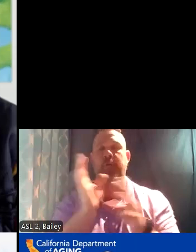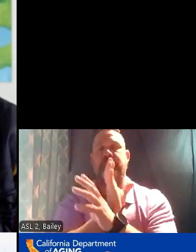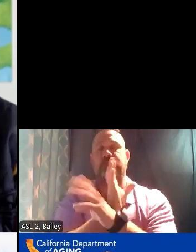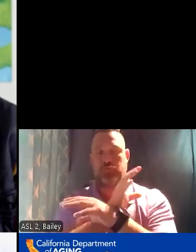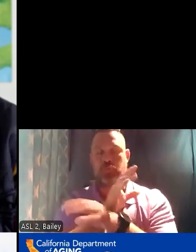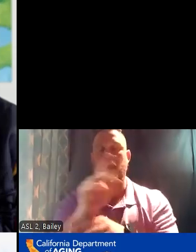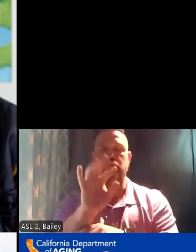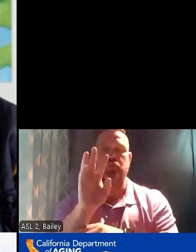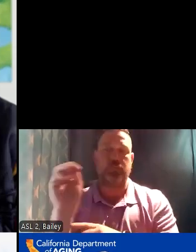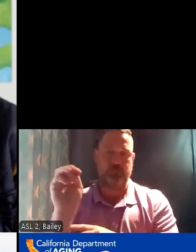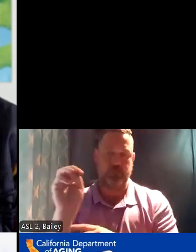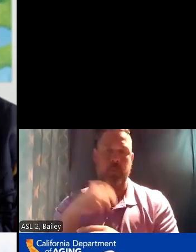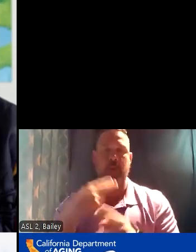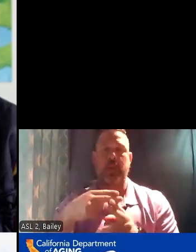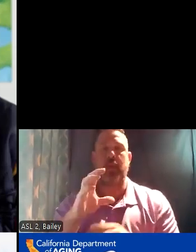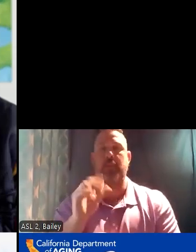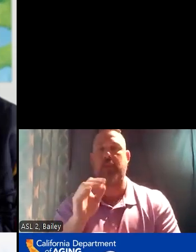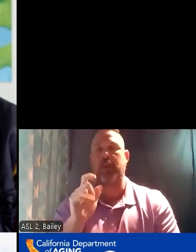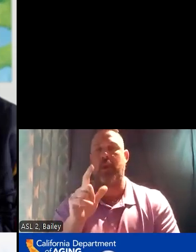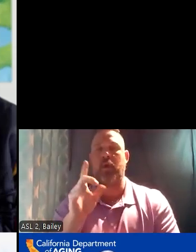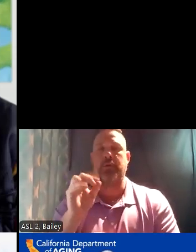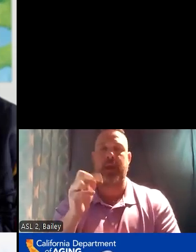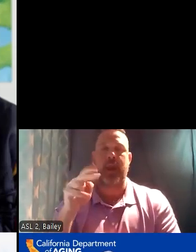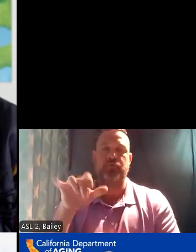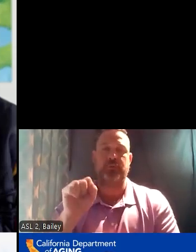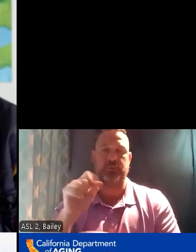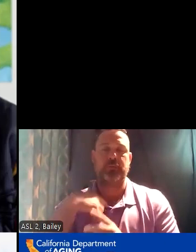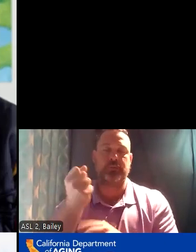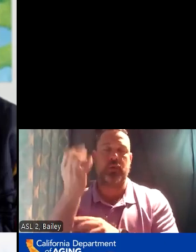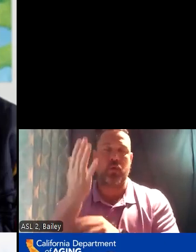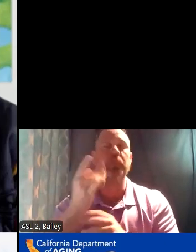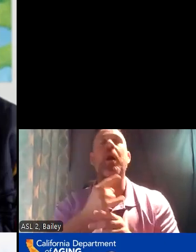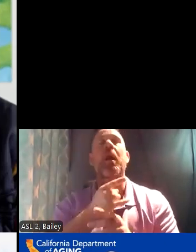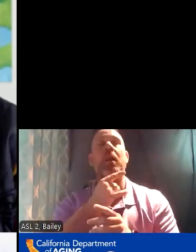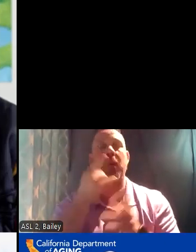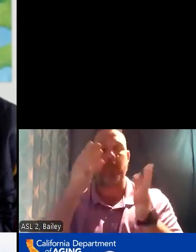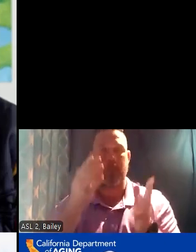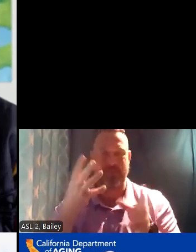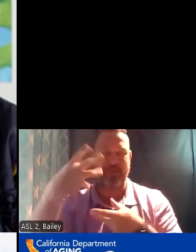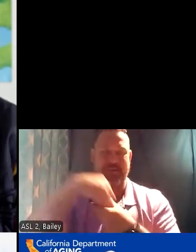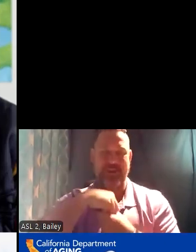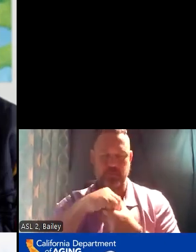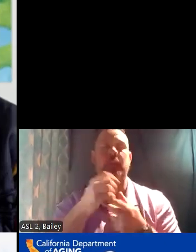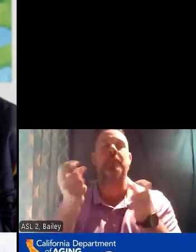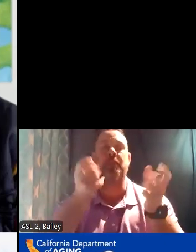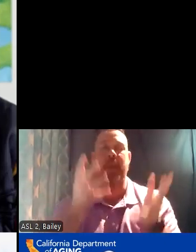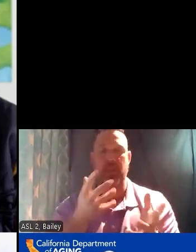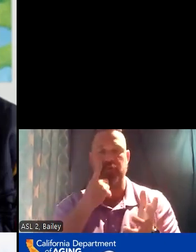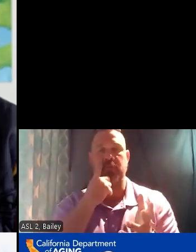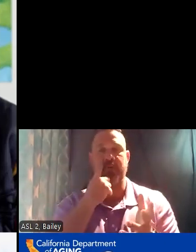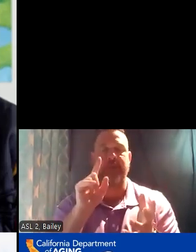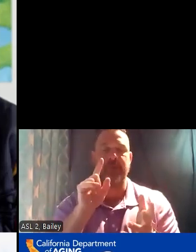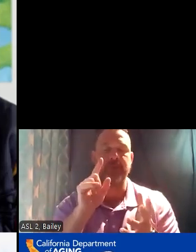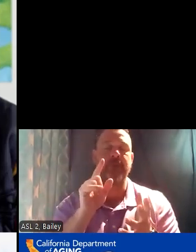Zoom. My name is Carol DeAndres, and I am the Stakeholder and Public Engagement Manager for the Master Plan for